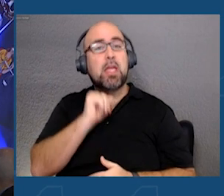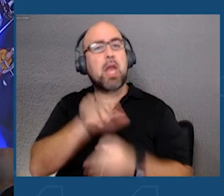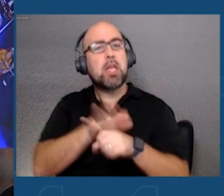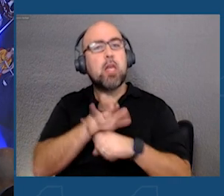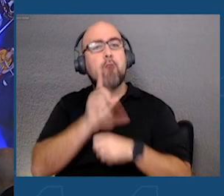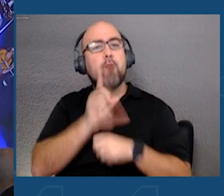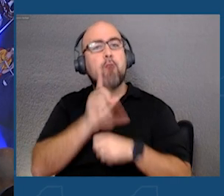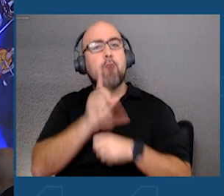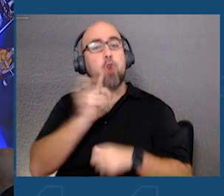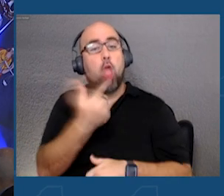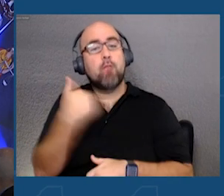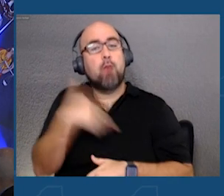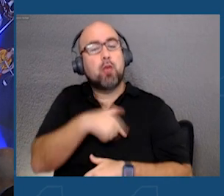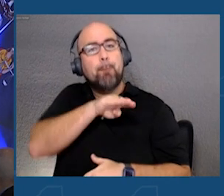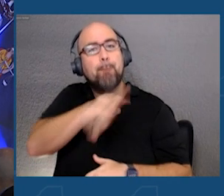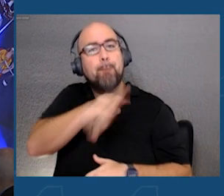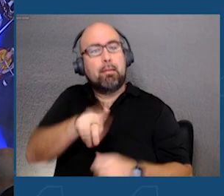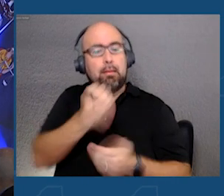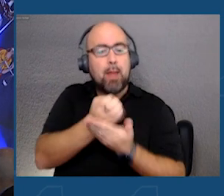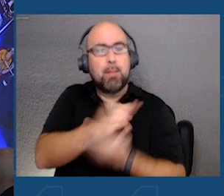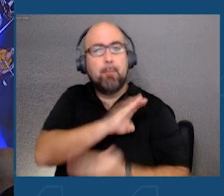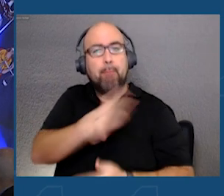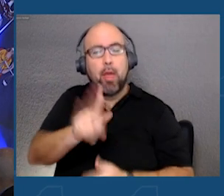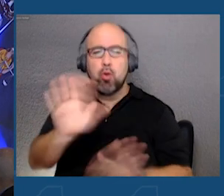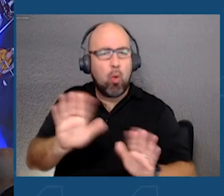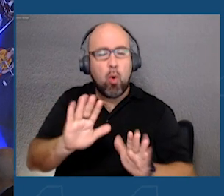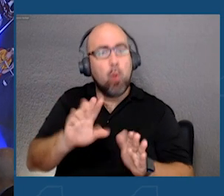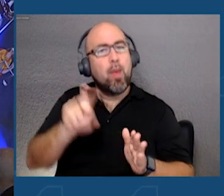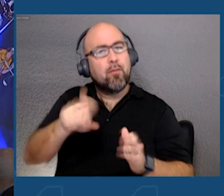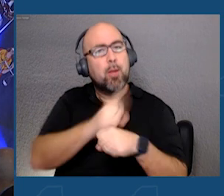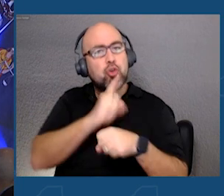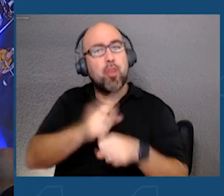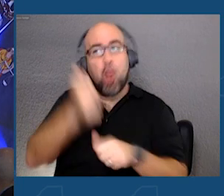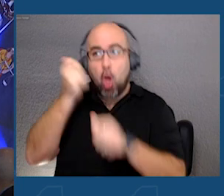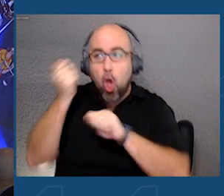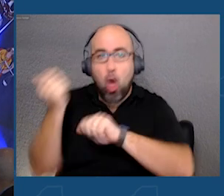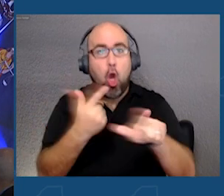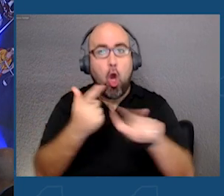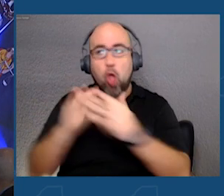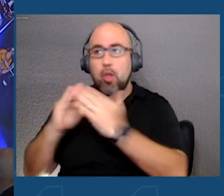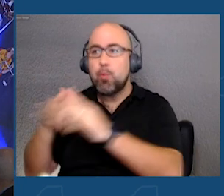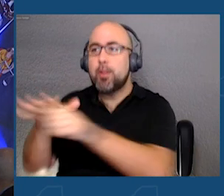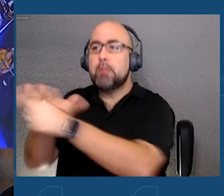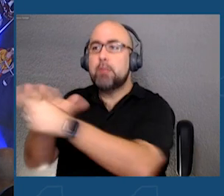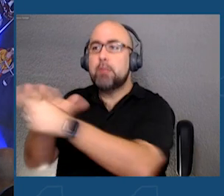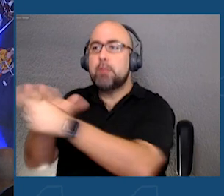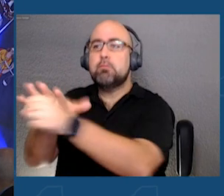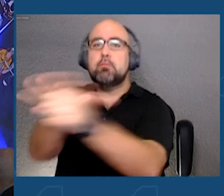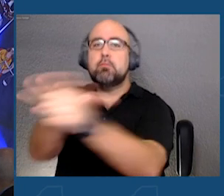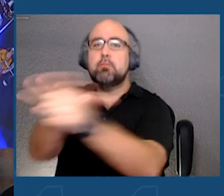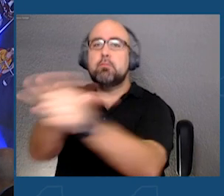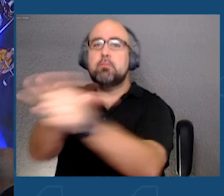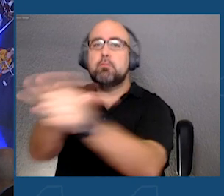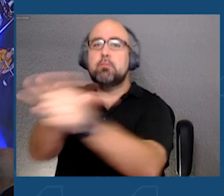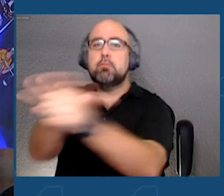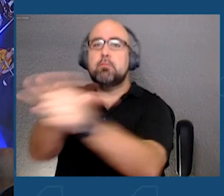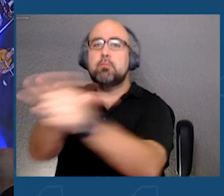make sure that every community has an equal share in that renaissance. So that's sort of part of what's anchoring our